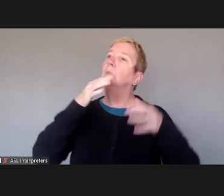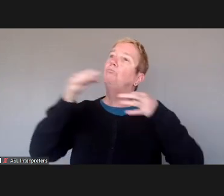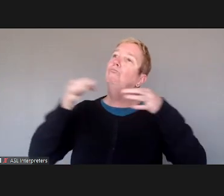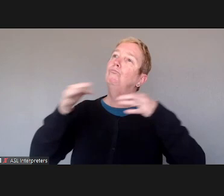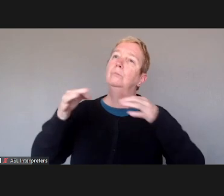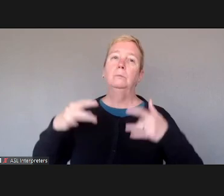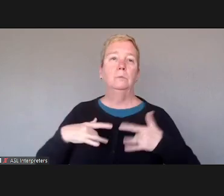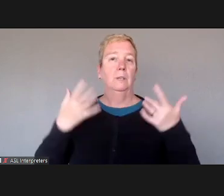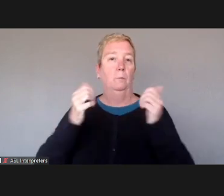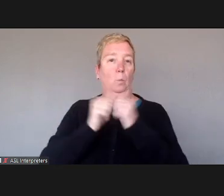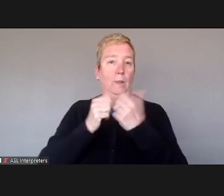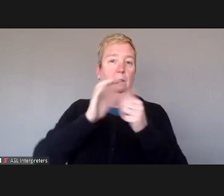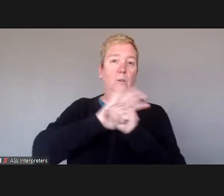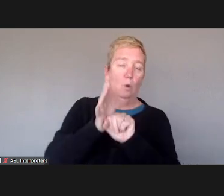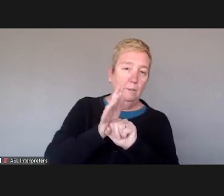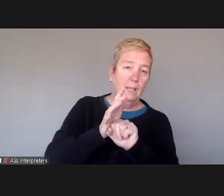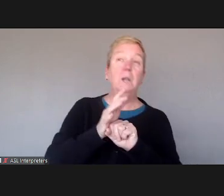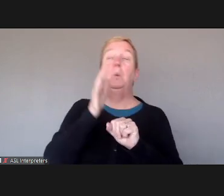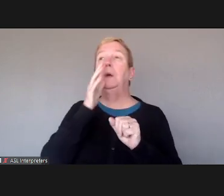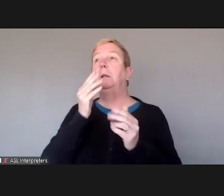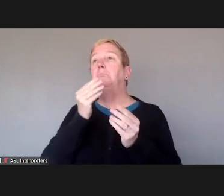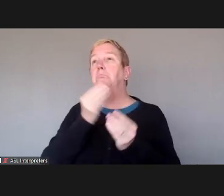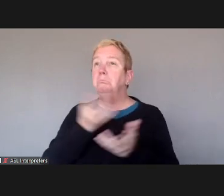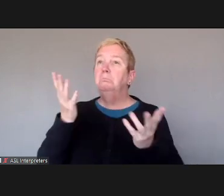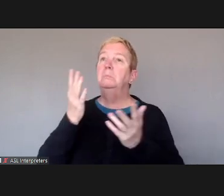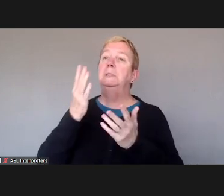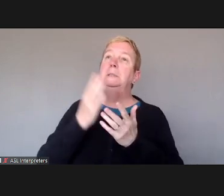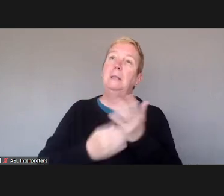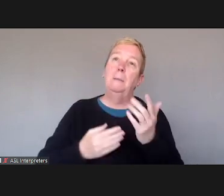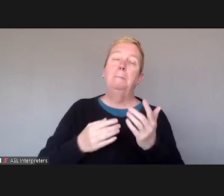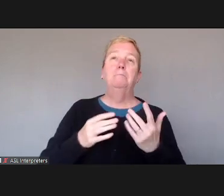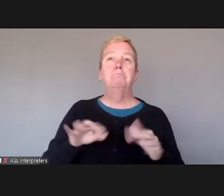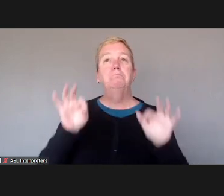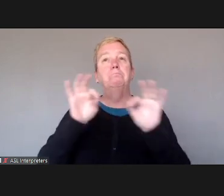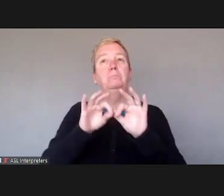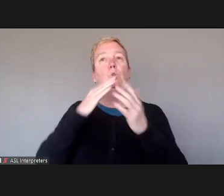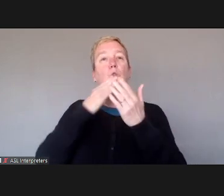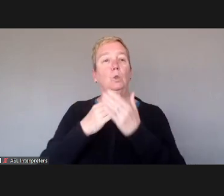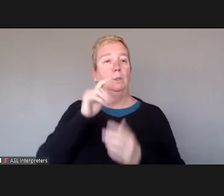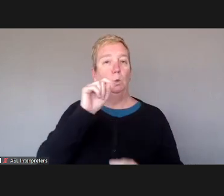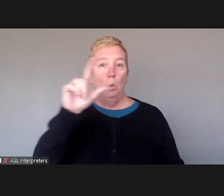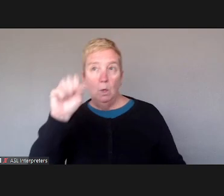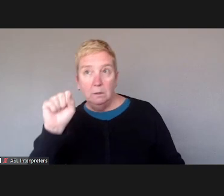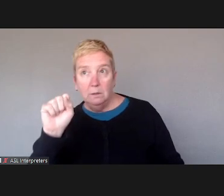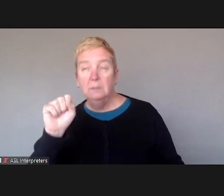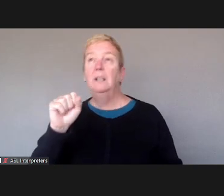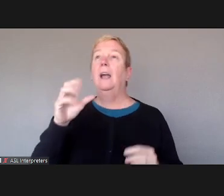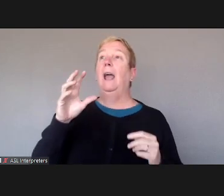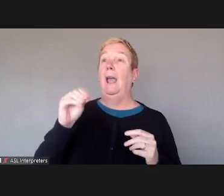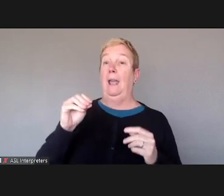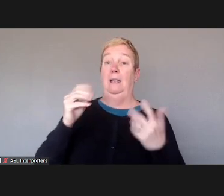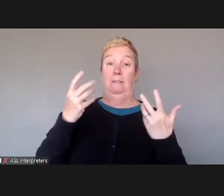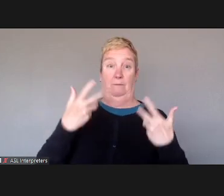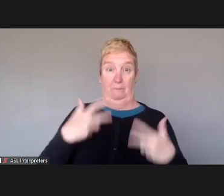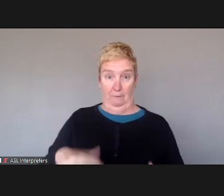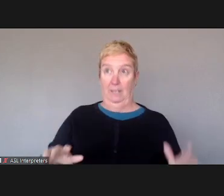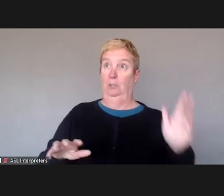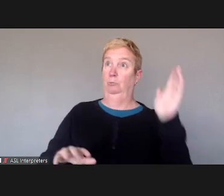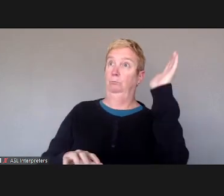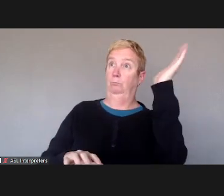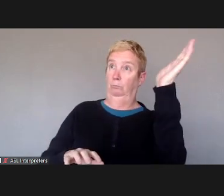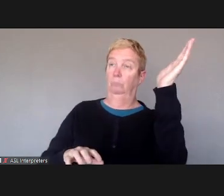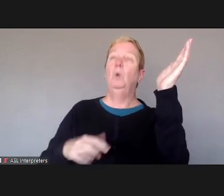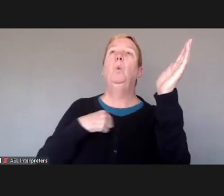pandemic, useful tools to coexist with COVID, and more. After the presentation, we will